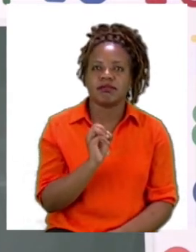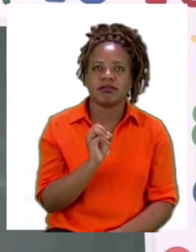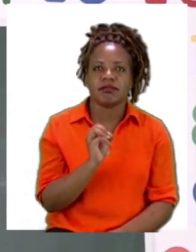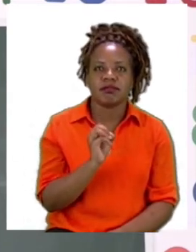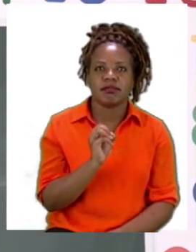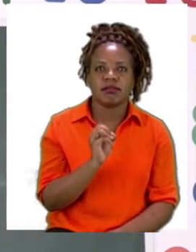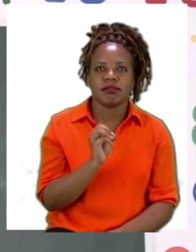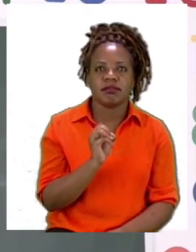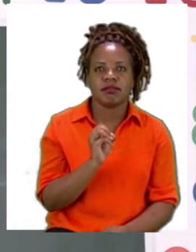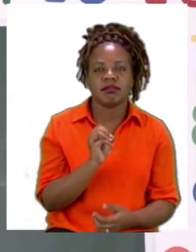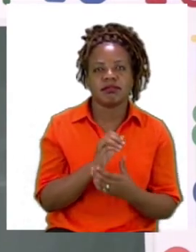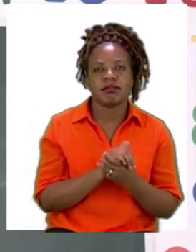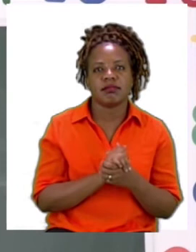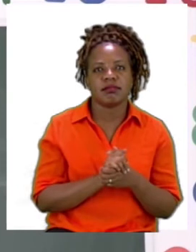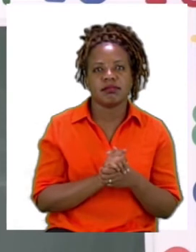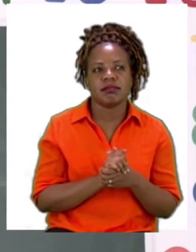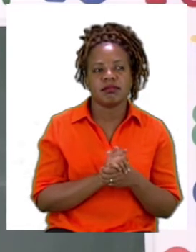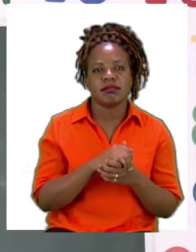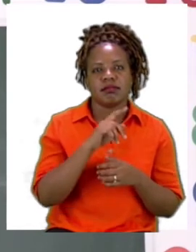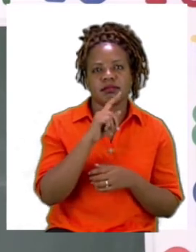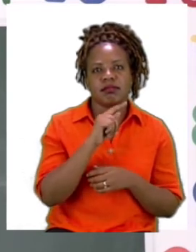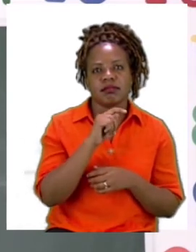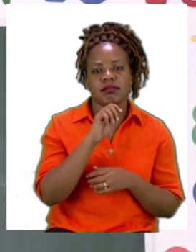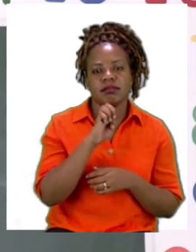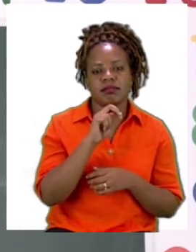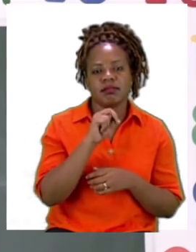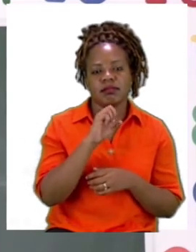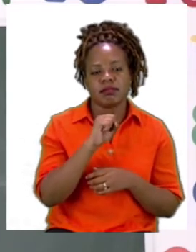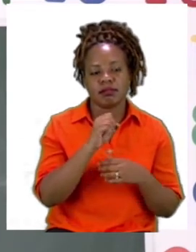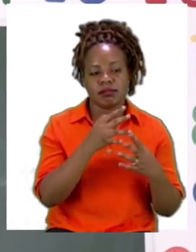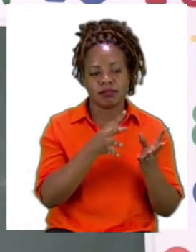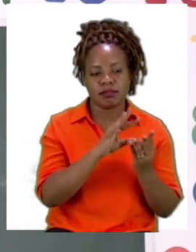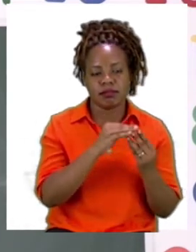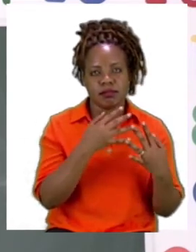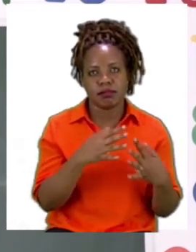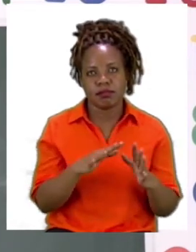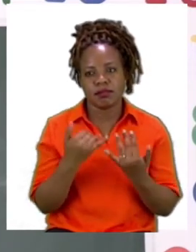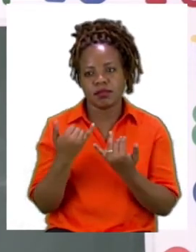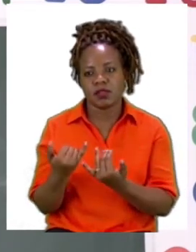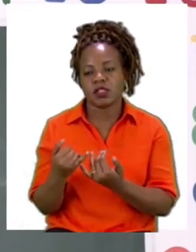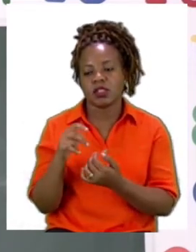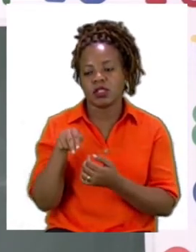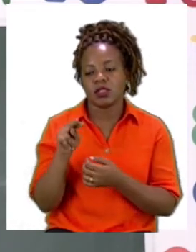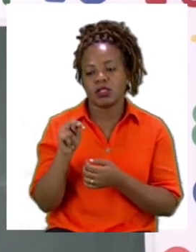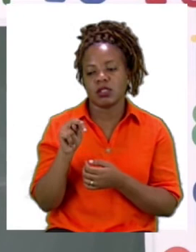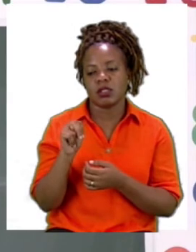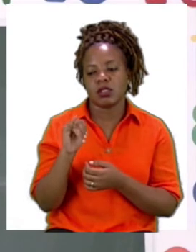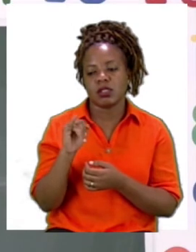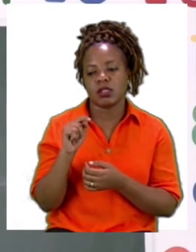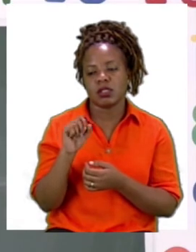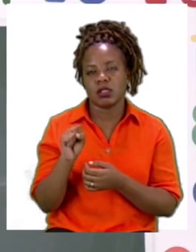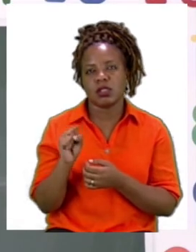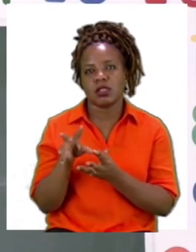So we are done with that part. We now need to add 5 plus